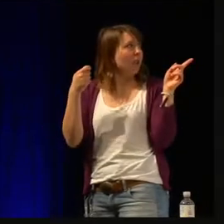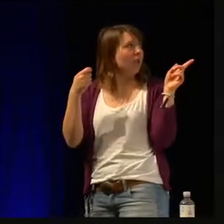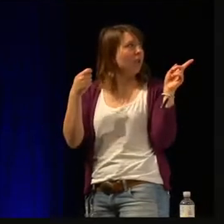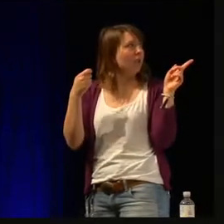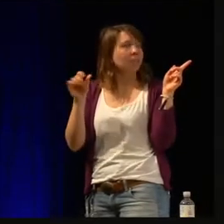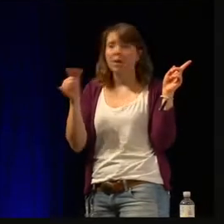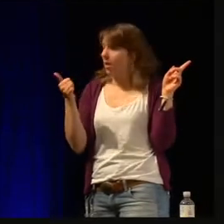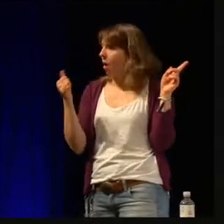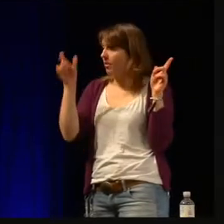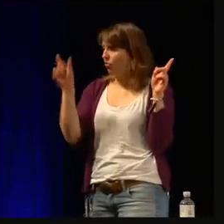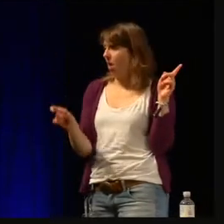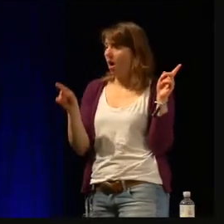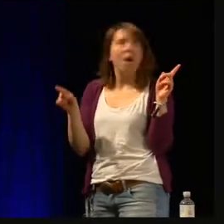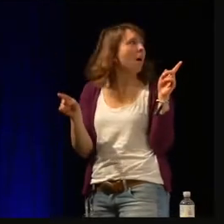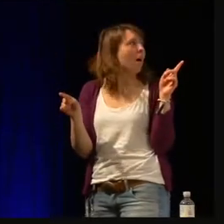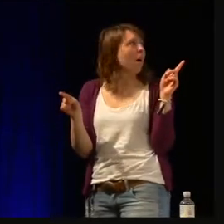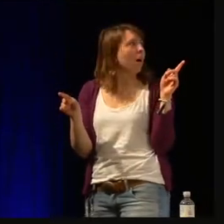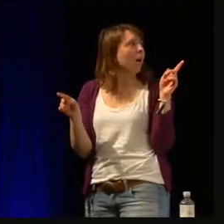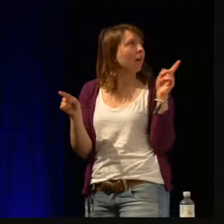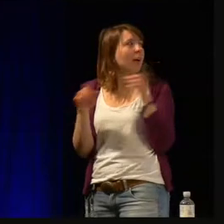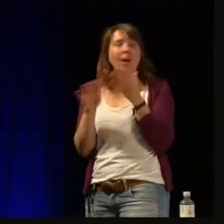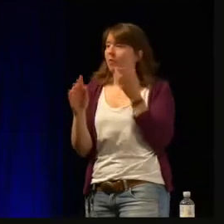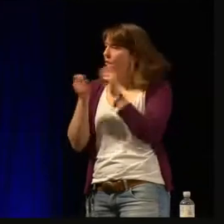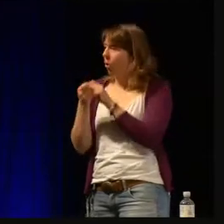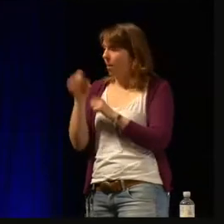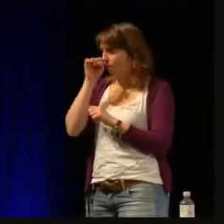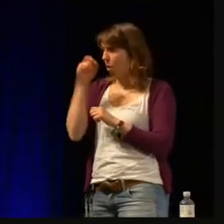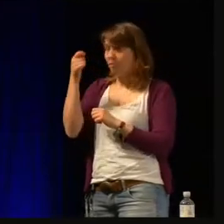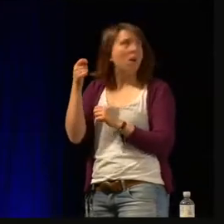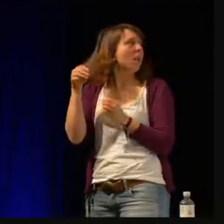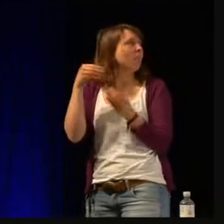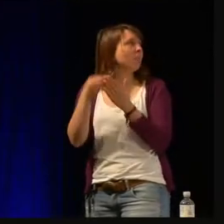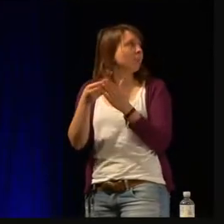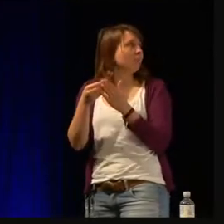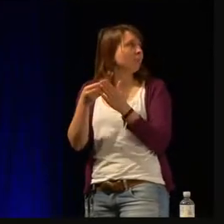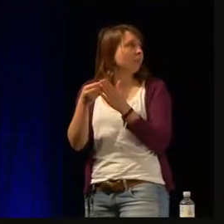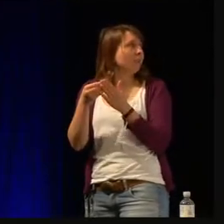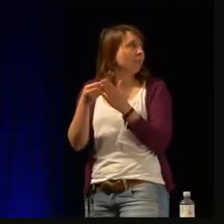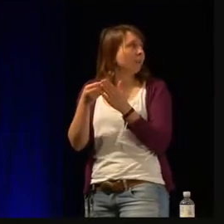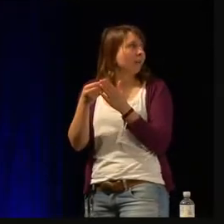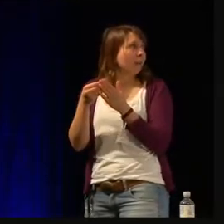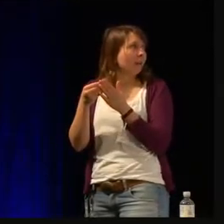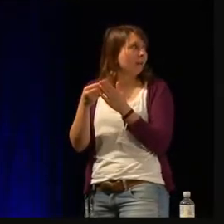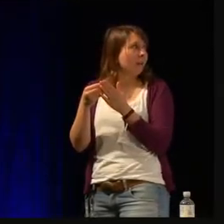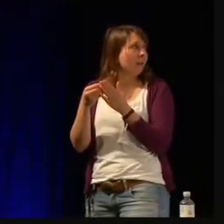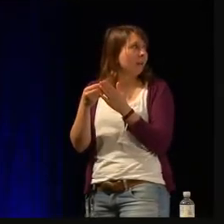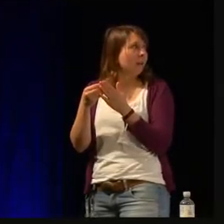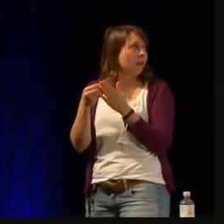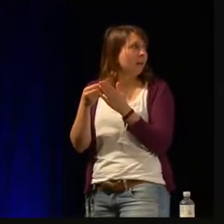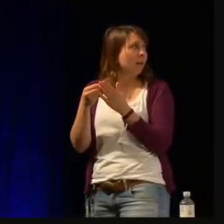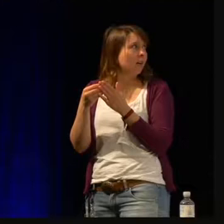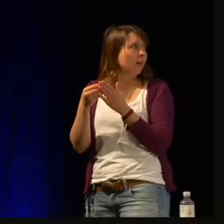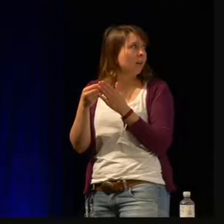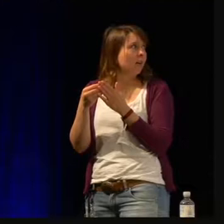changing video, for example, this is a Photoshop, well, an edited version of a porno with